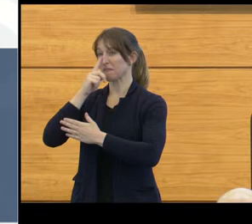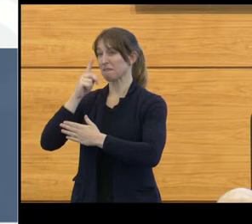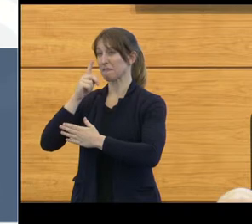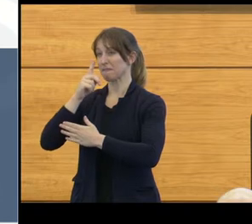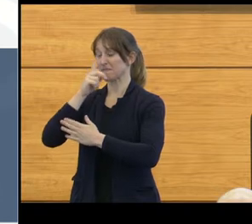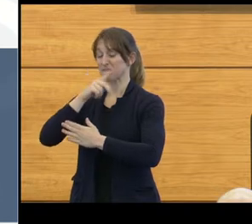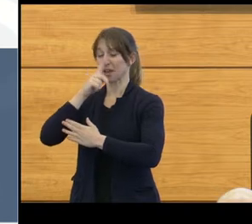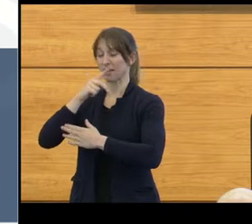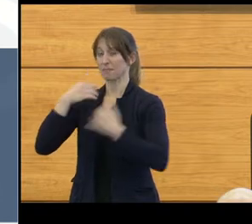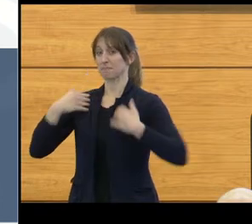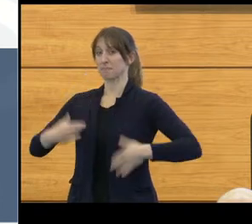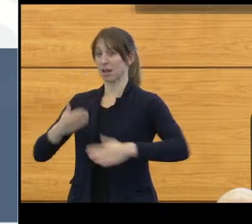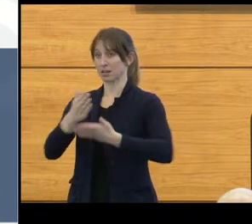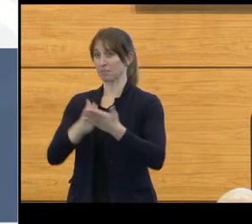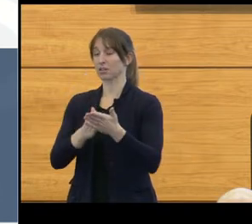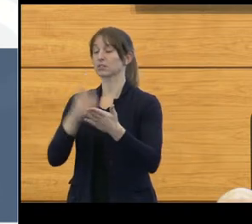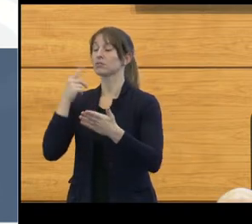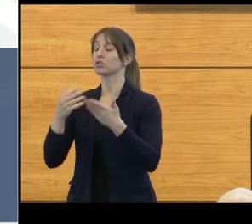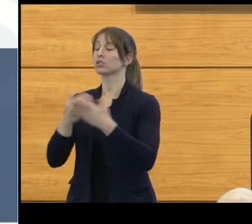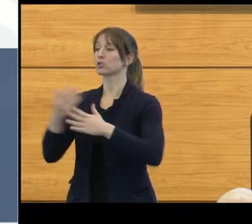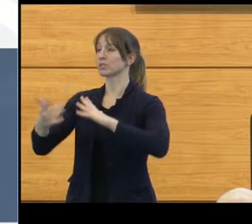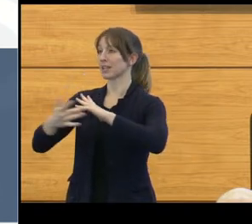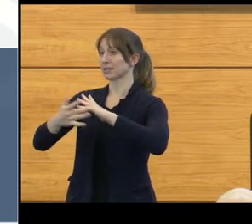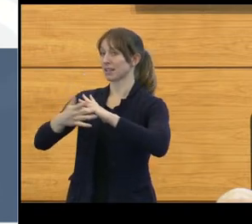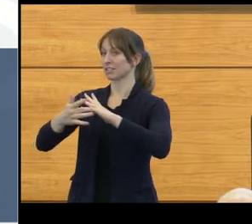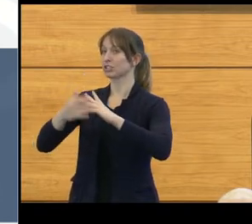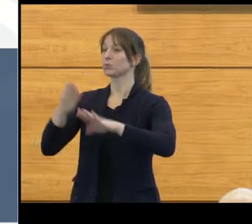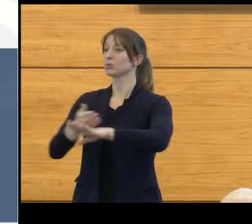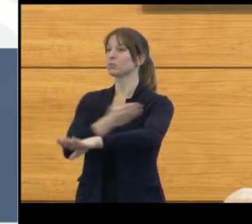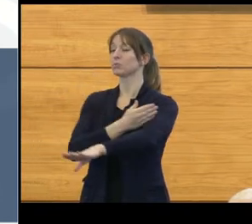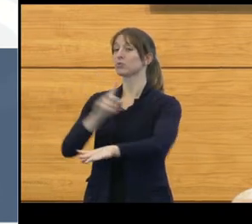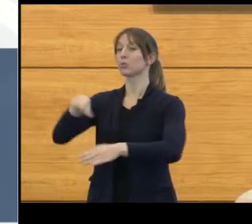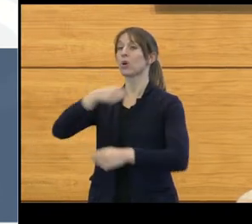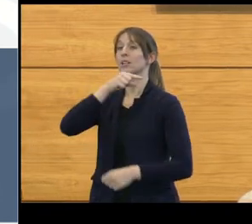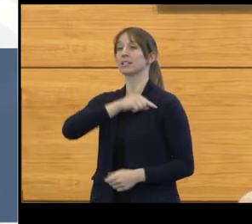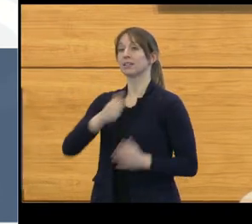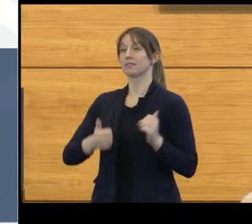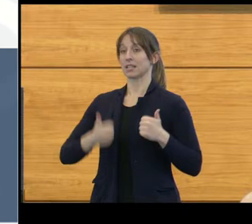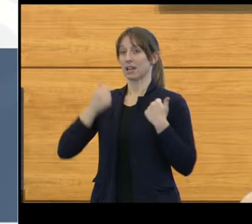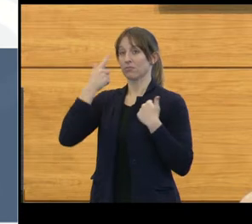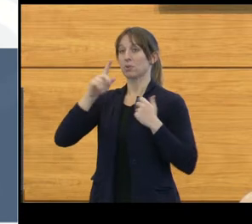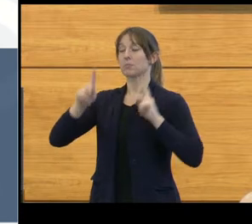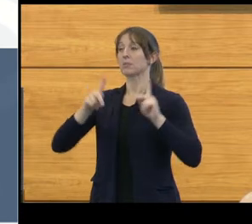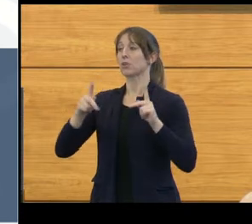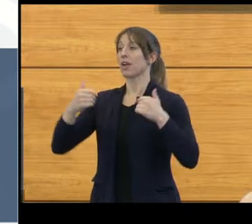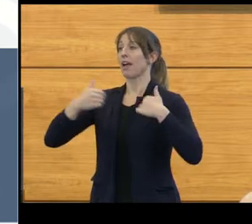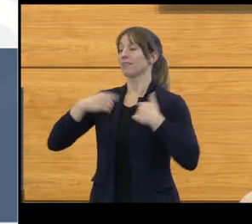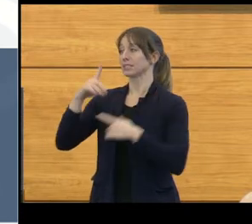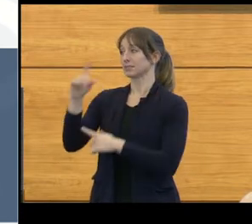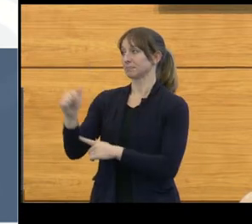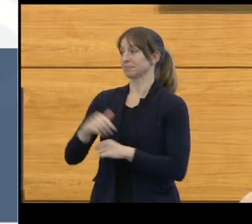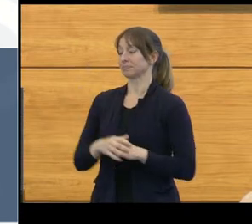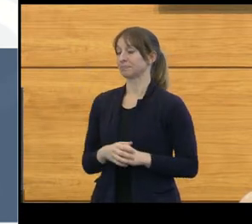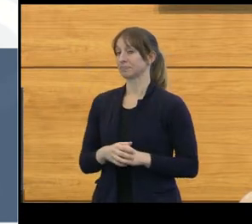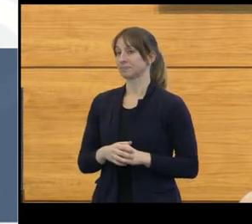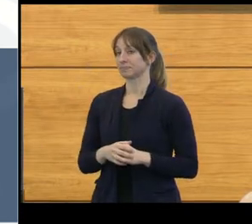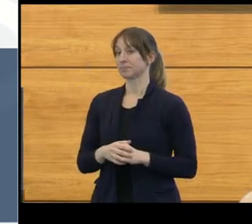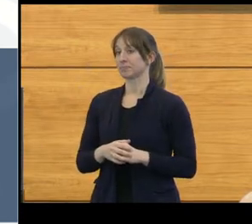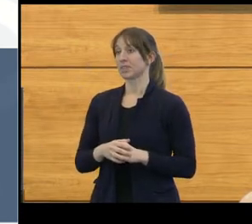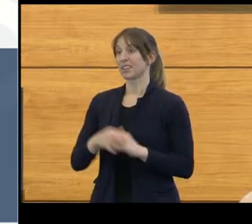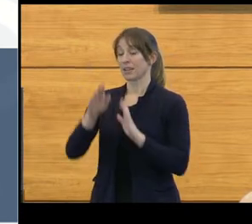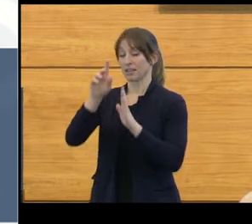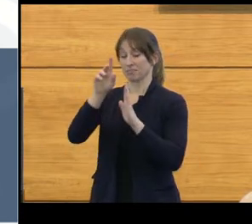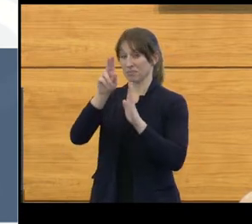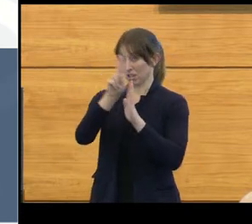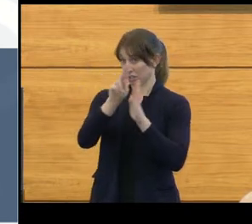exoskeleton technologies, improving the quality of life for people with disabilities. As an undergraduate,